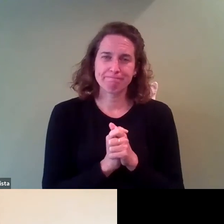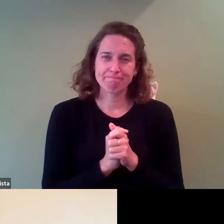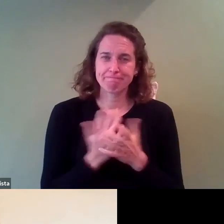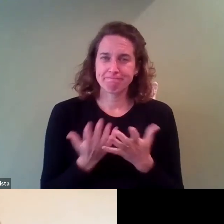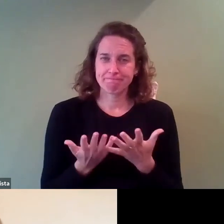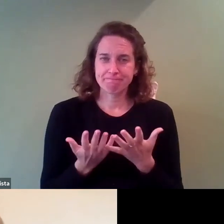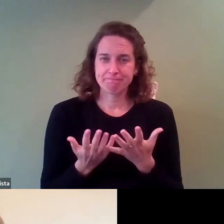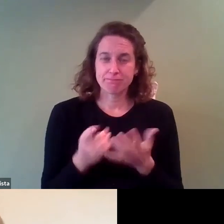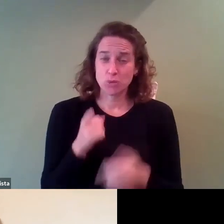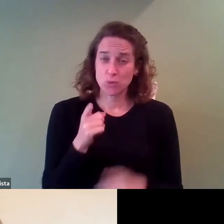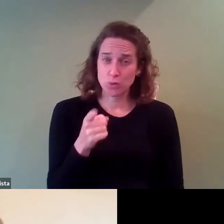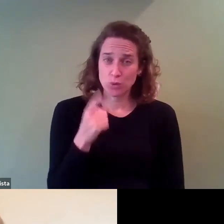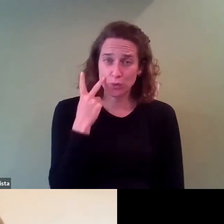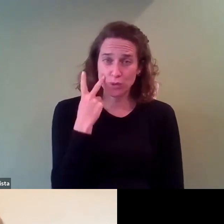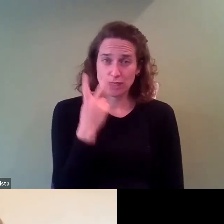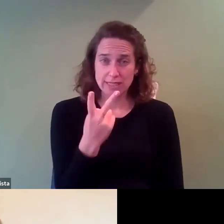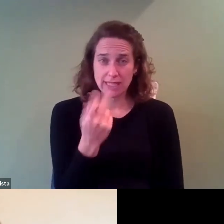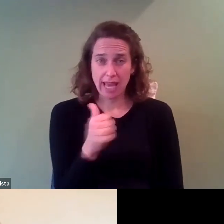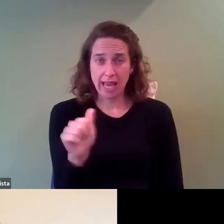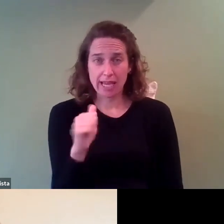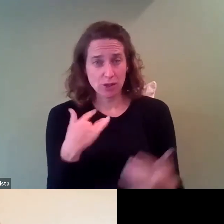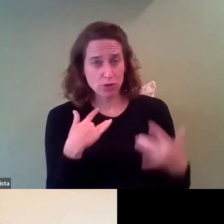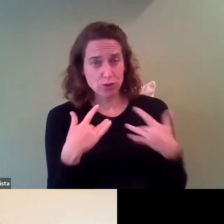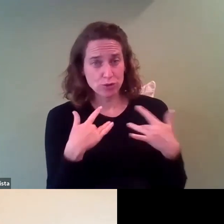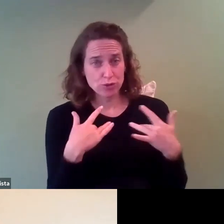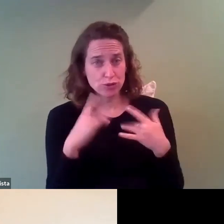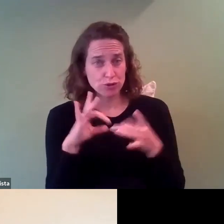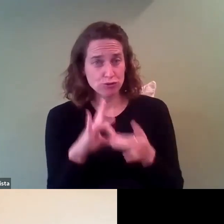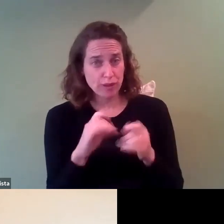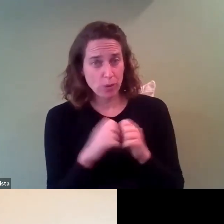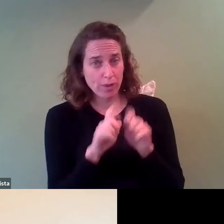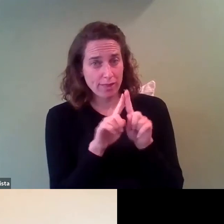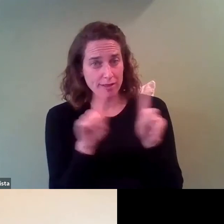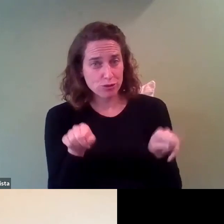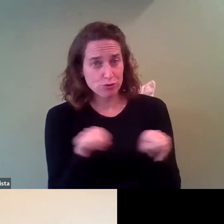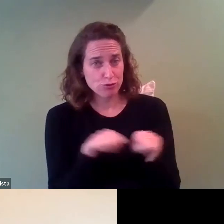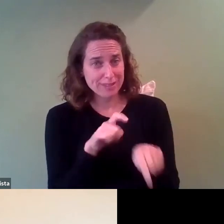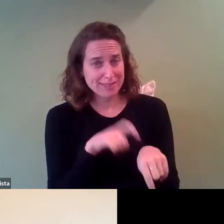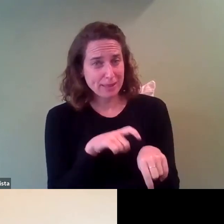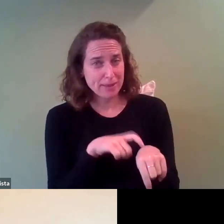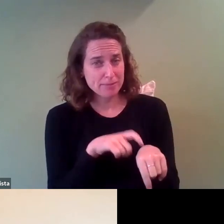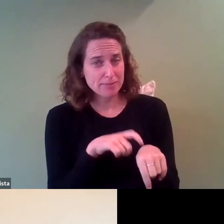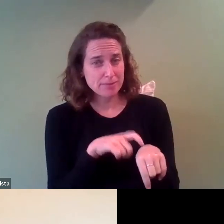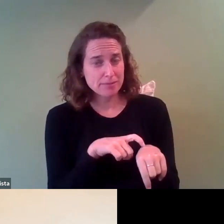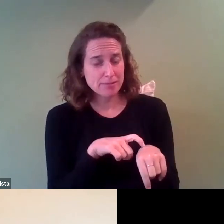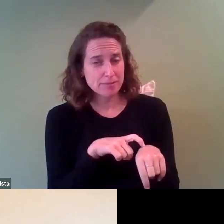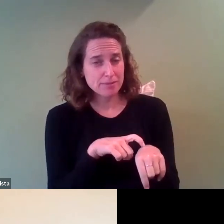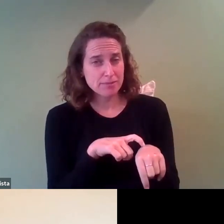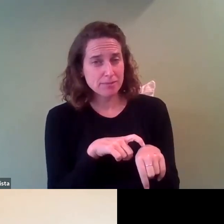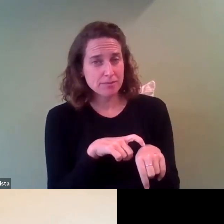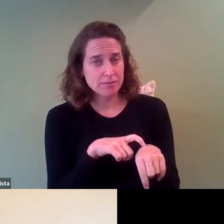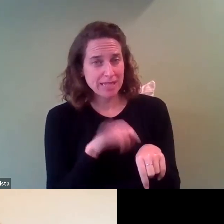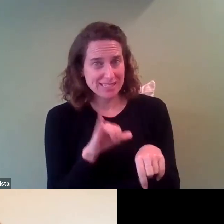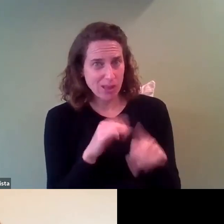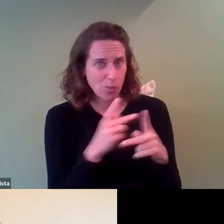you know, are you seeing any concerns about the screen time? Have you had, you know, is that something that's getting worse